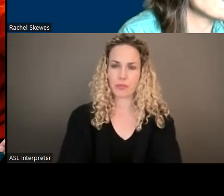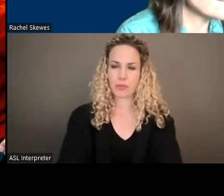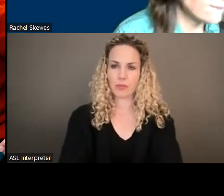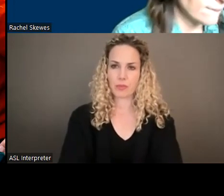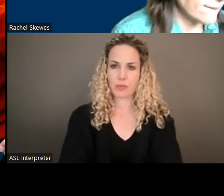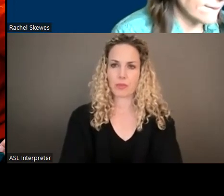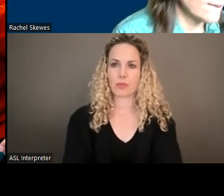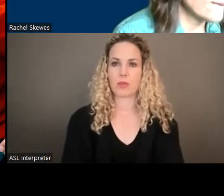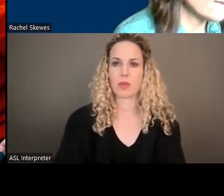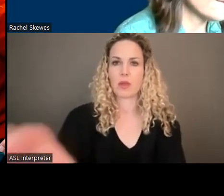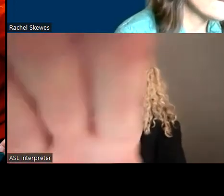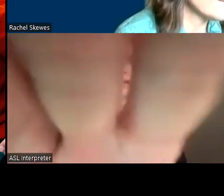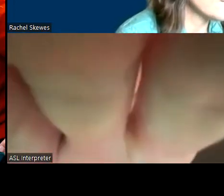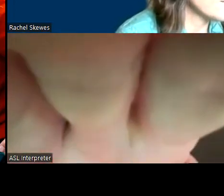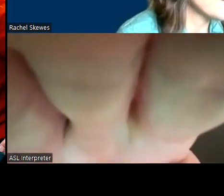Wanda?